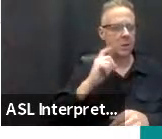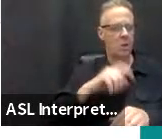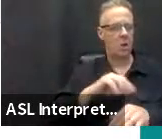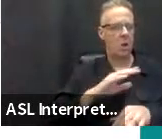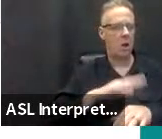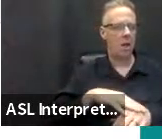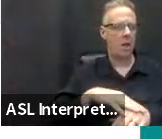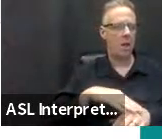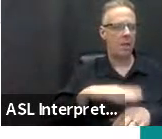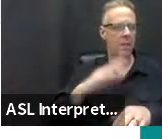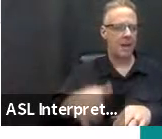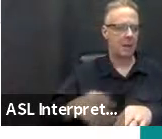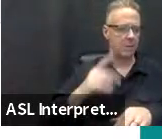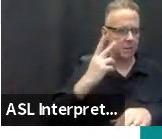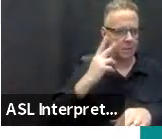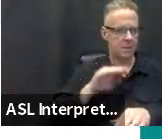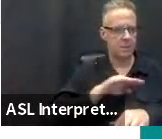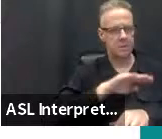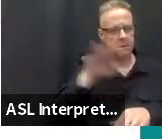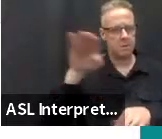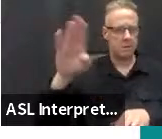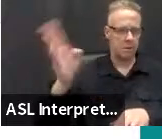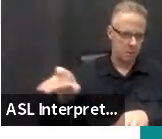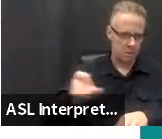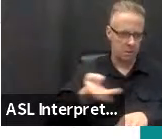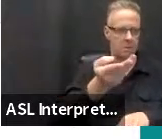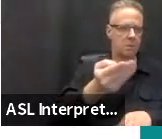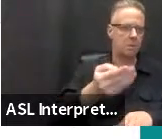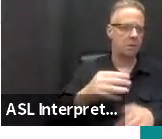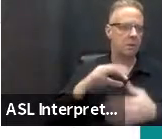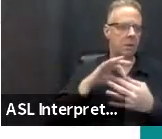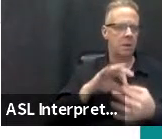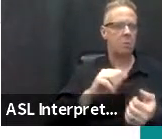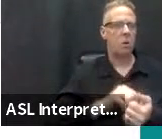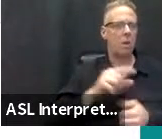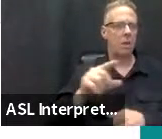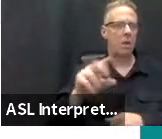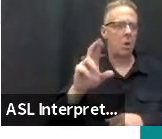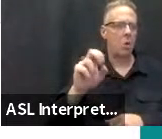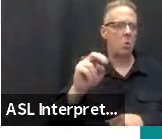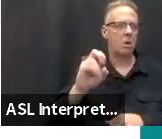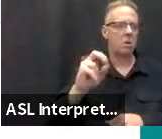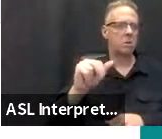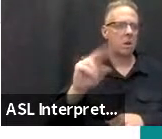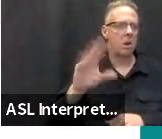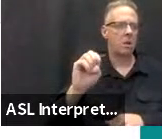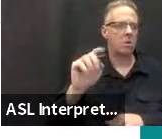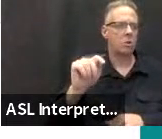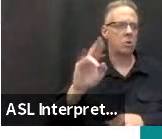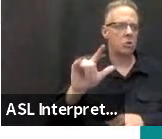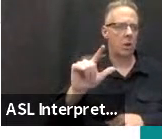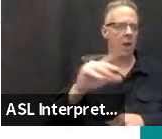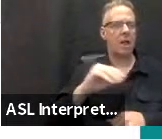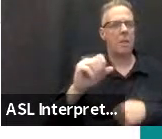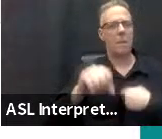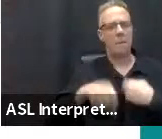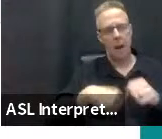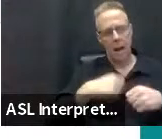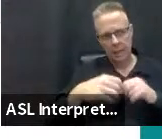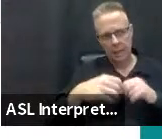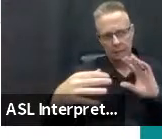So again, looping back down and around, connecting to the Renaissance Trail, and then to the bike facilities